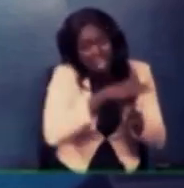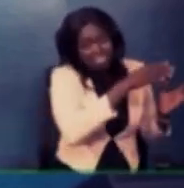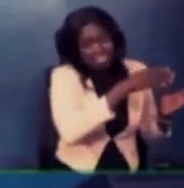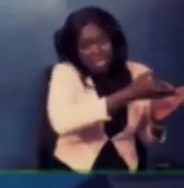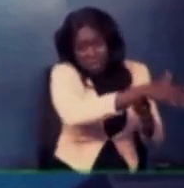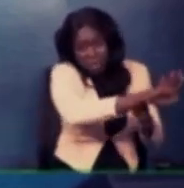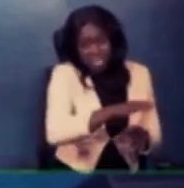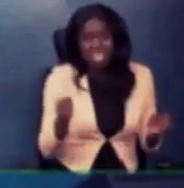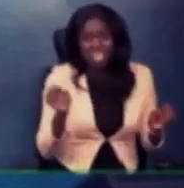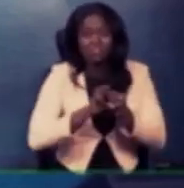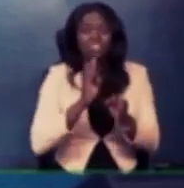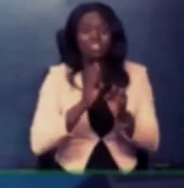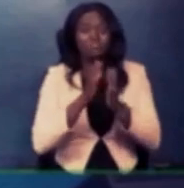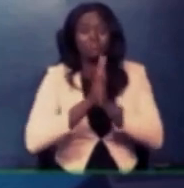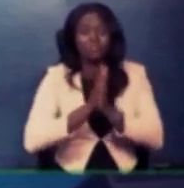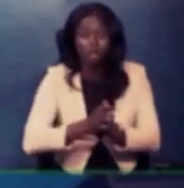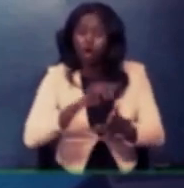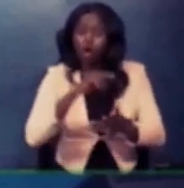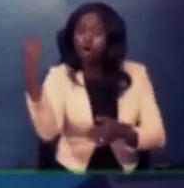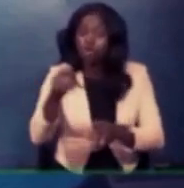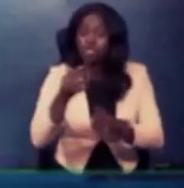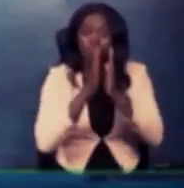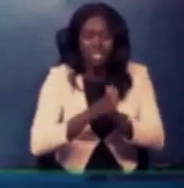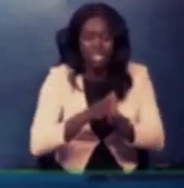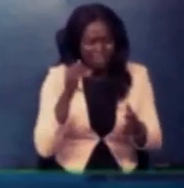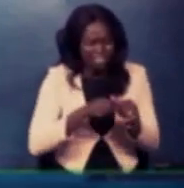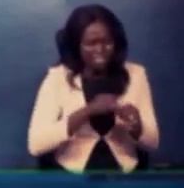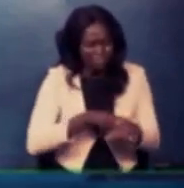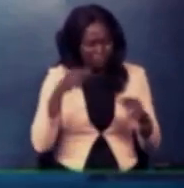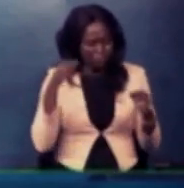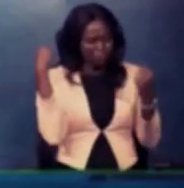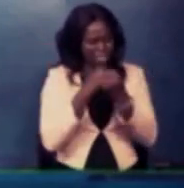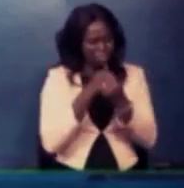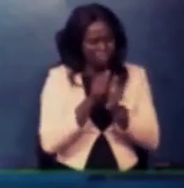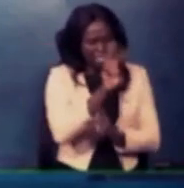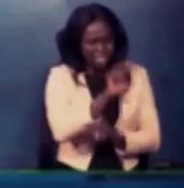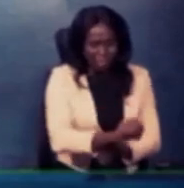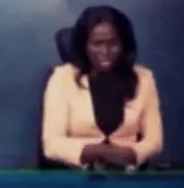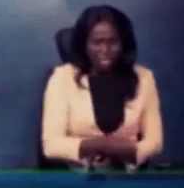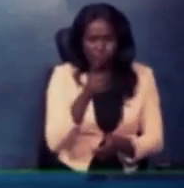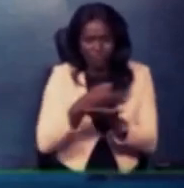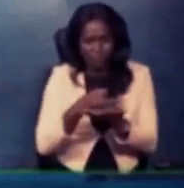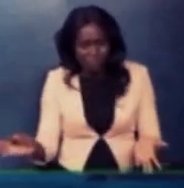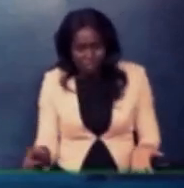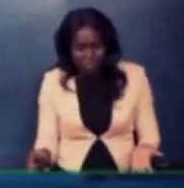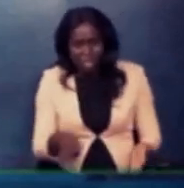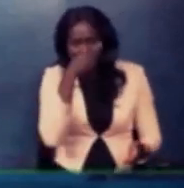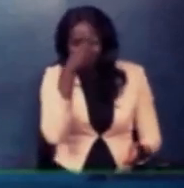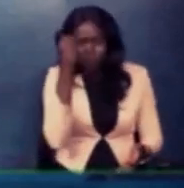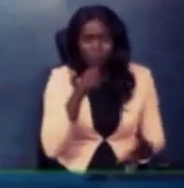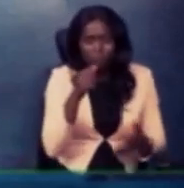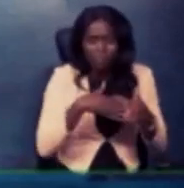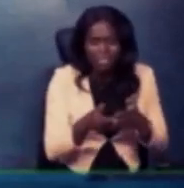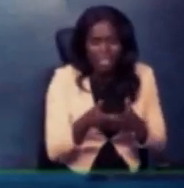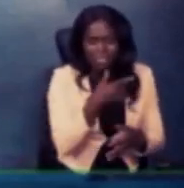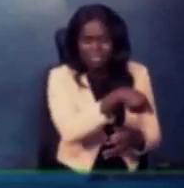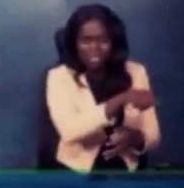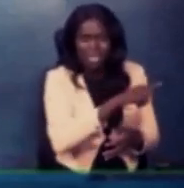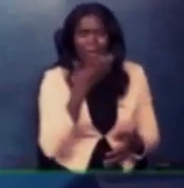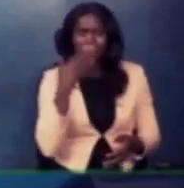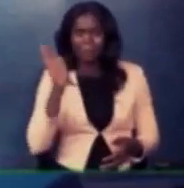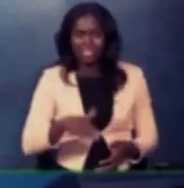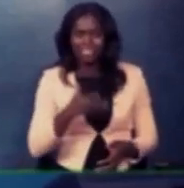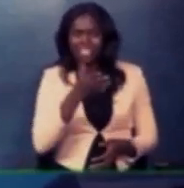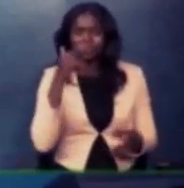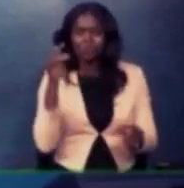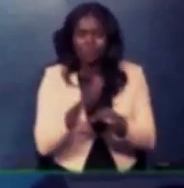for favor. You try to fight with them, you've failed already, because as bad as they are, there is a covenant bigger than them